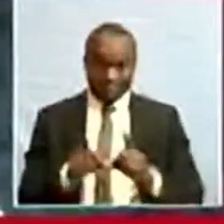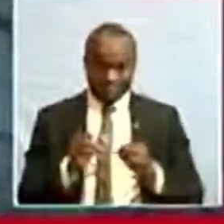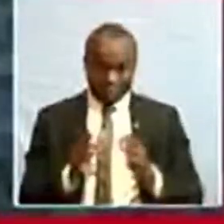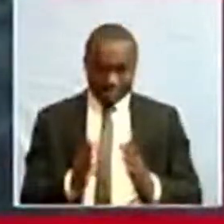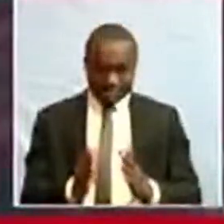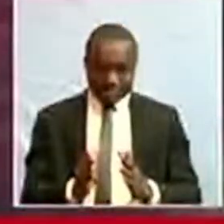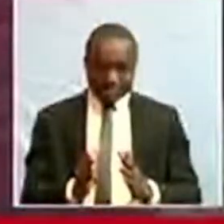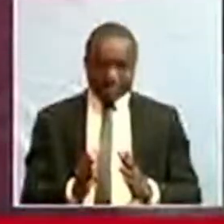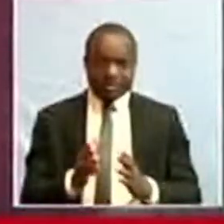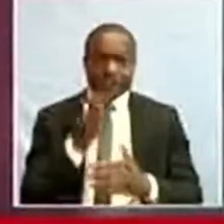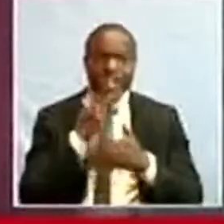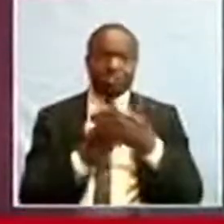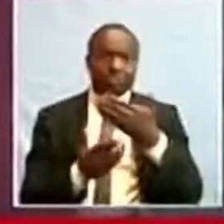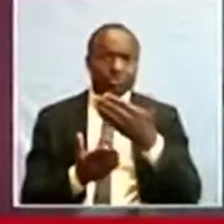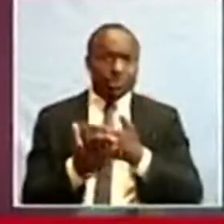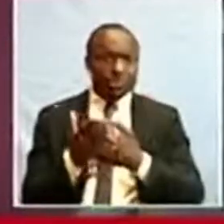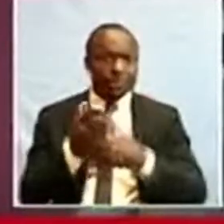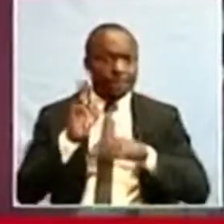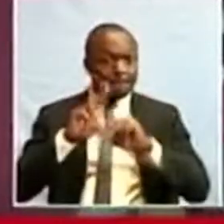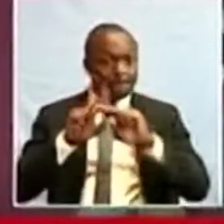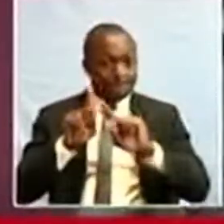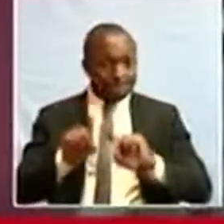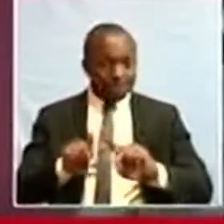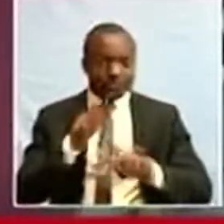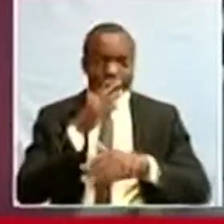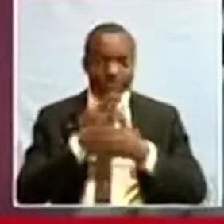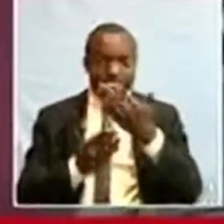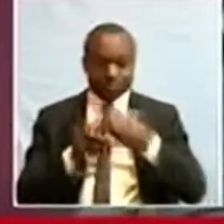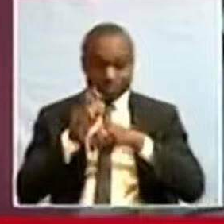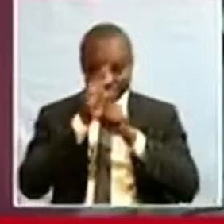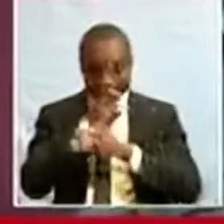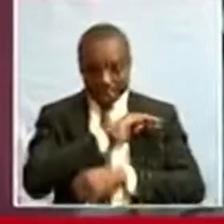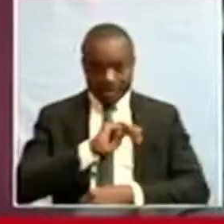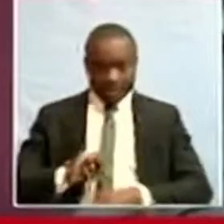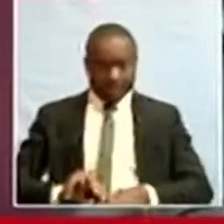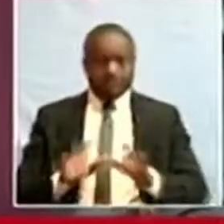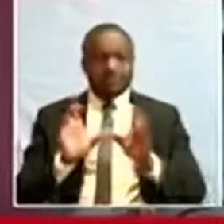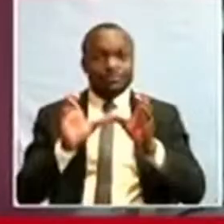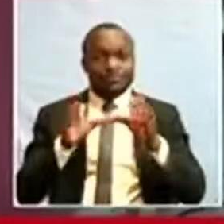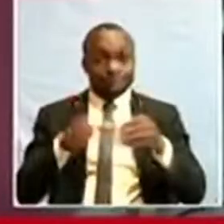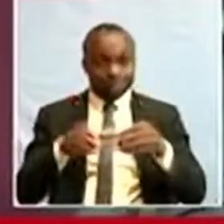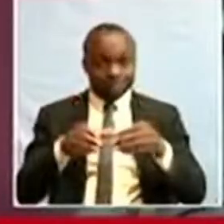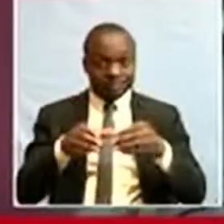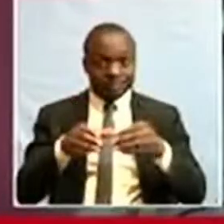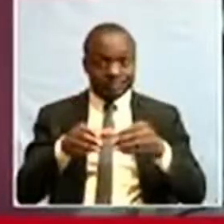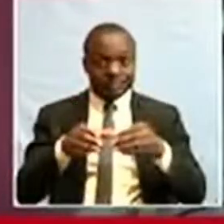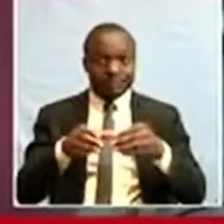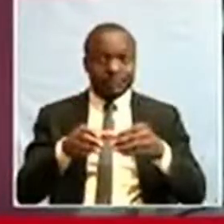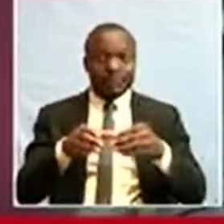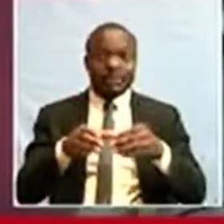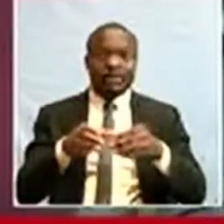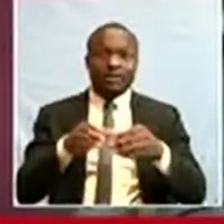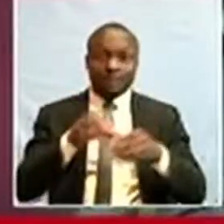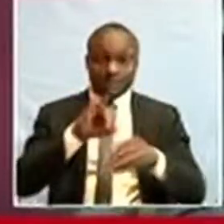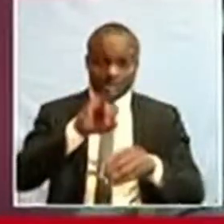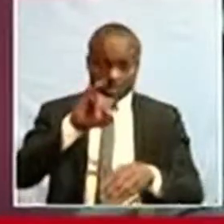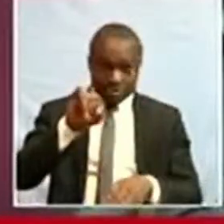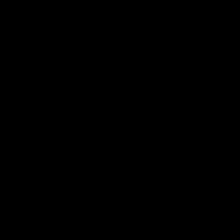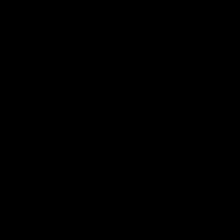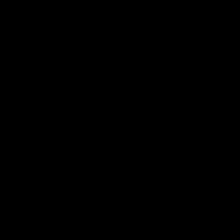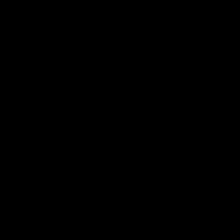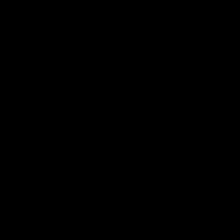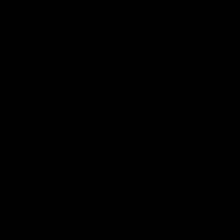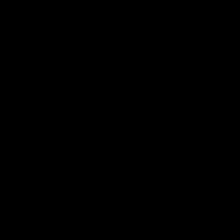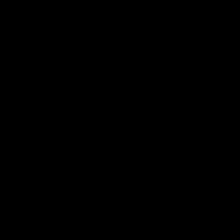Good morning, Honorable Chair, and good morning, Honorable members of the committee. Julius Mwanza is my name. I'm the Director, Internal